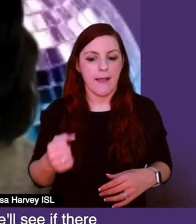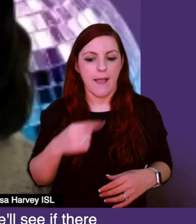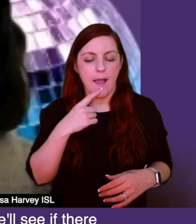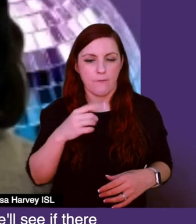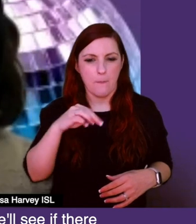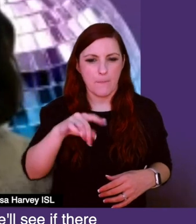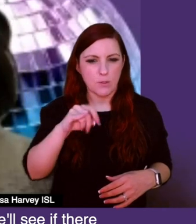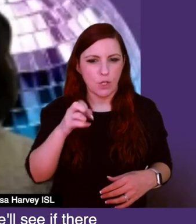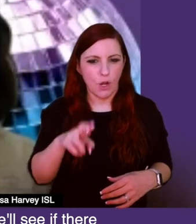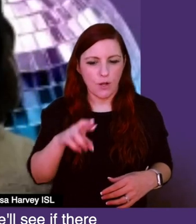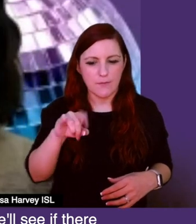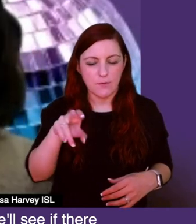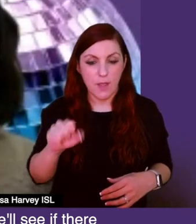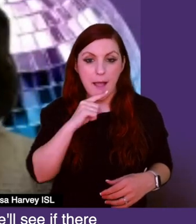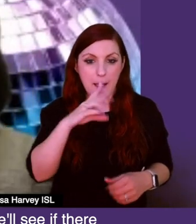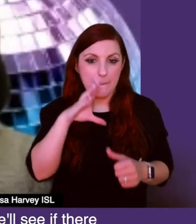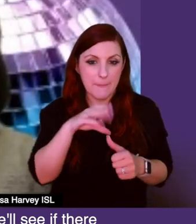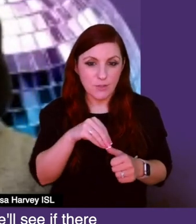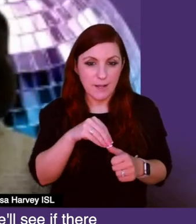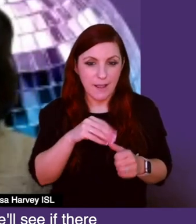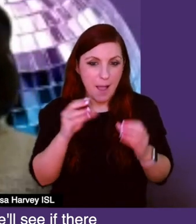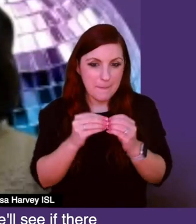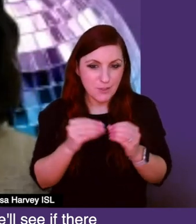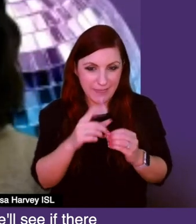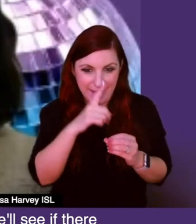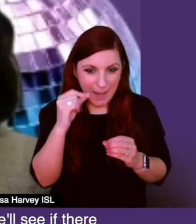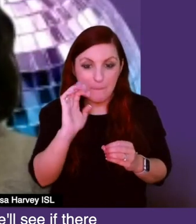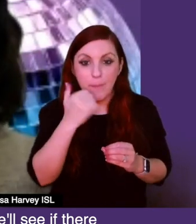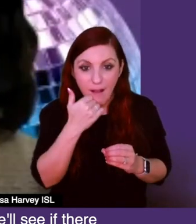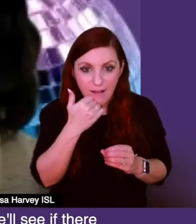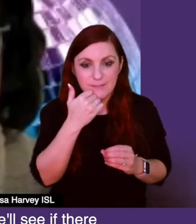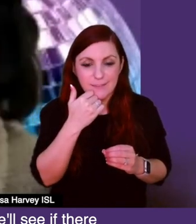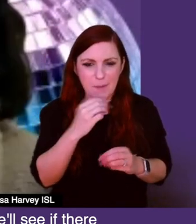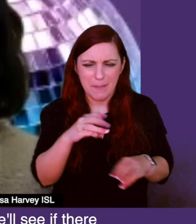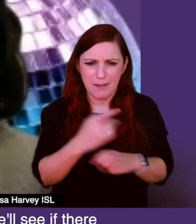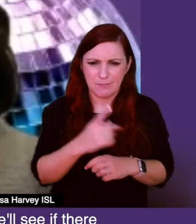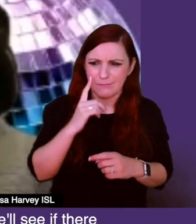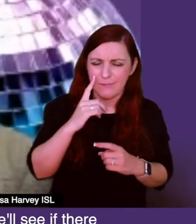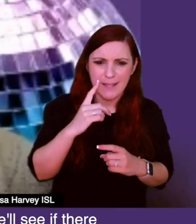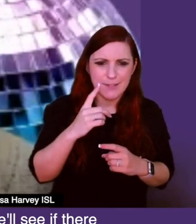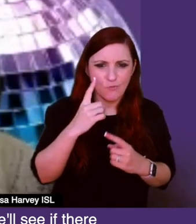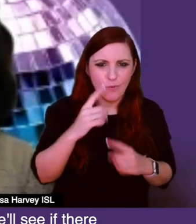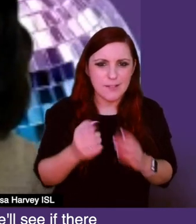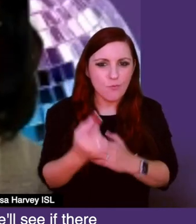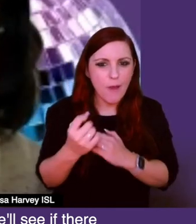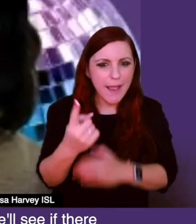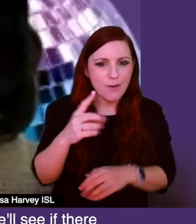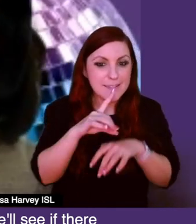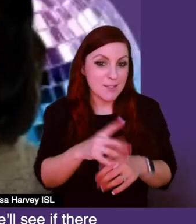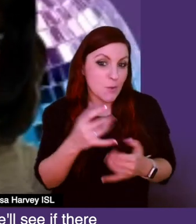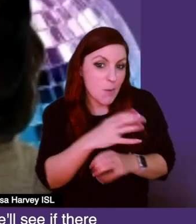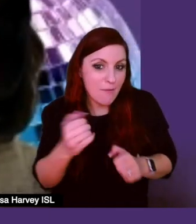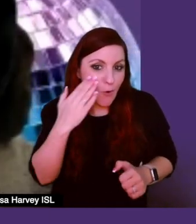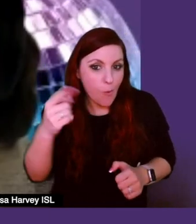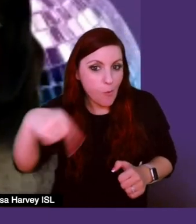girdle muscular dystrophy. I mentioned specifically mostly, so if there's anyone else out there with the same rare disease, we can have solidarity with